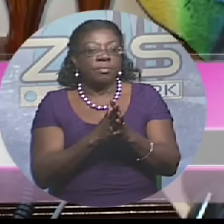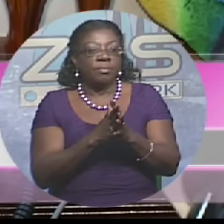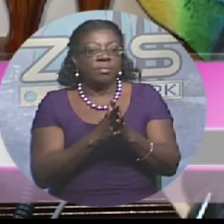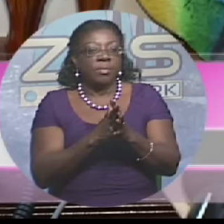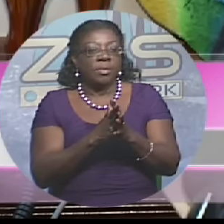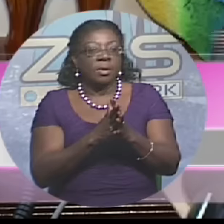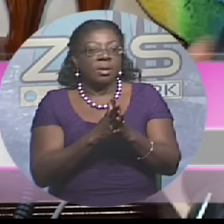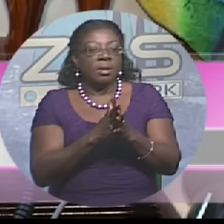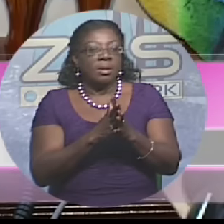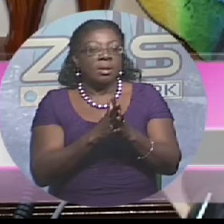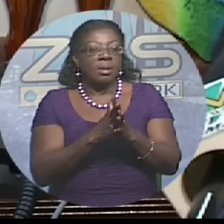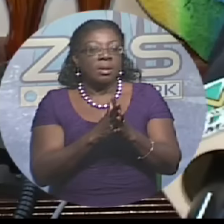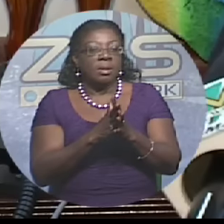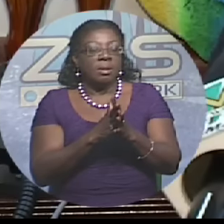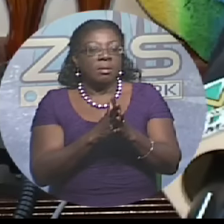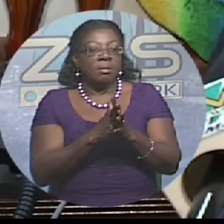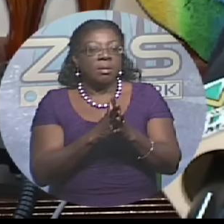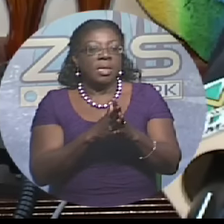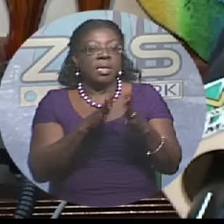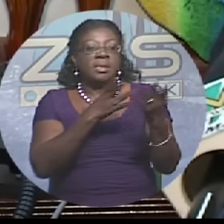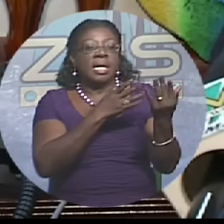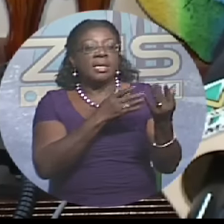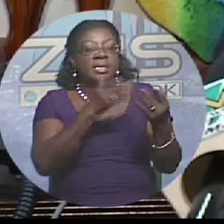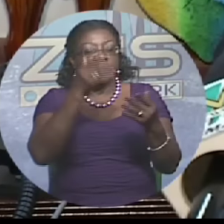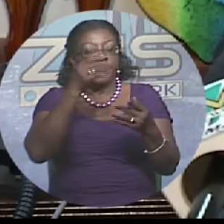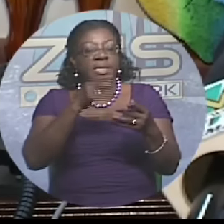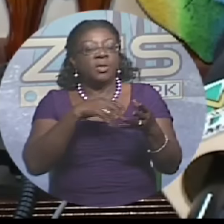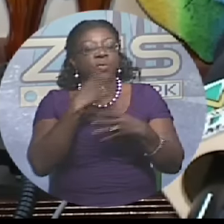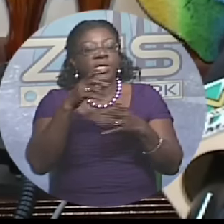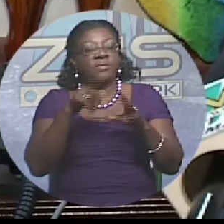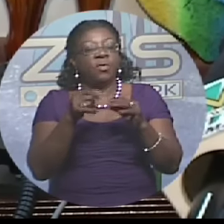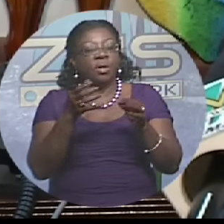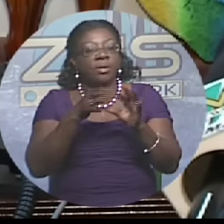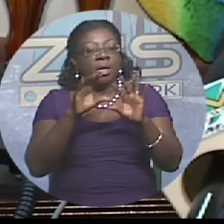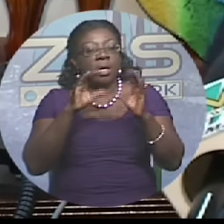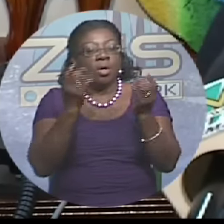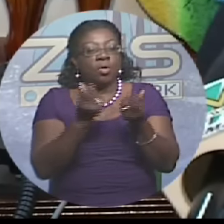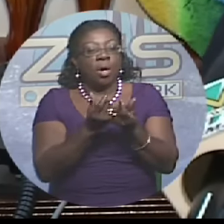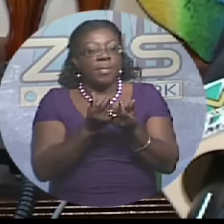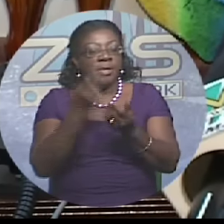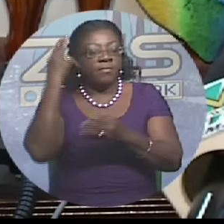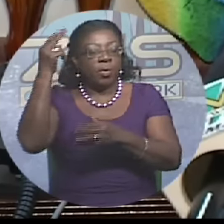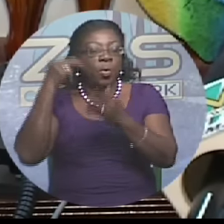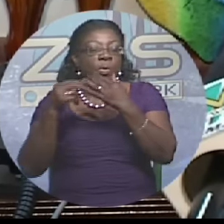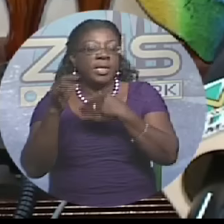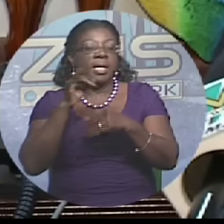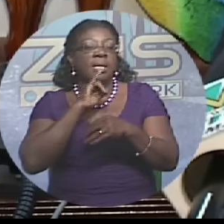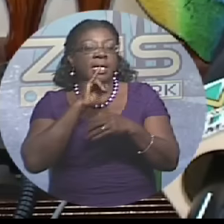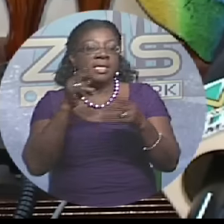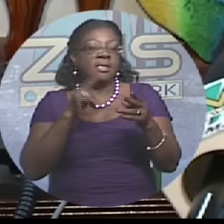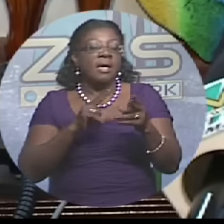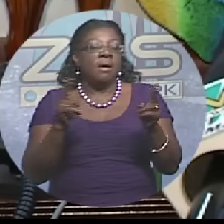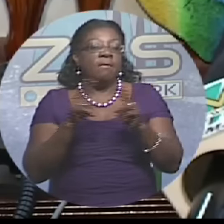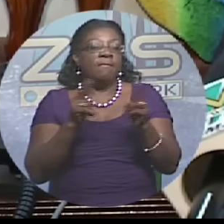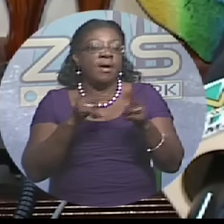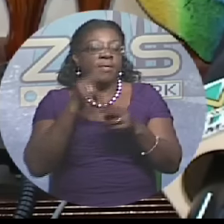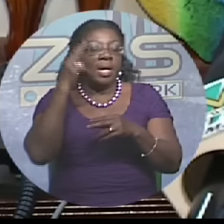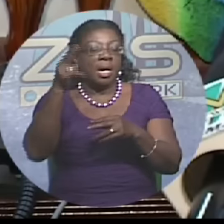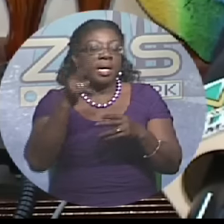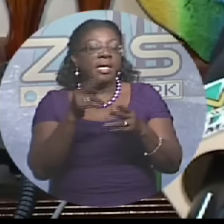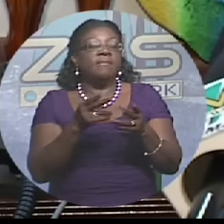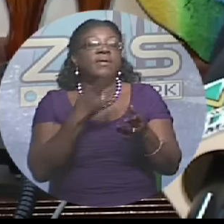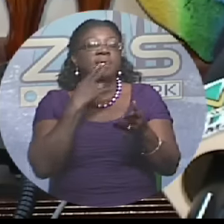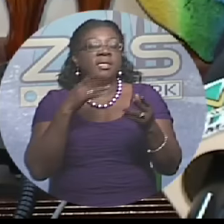for this property is off the charts. So from my standpoint, obviously we believe in it. We're back here, spending some time with the Prime Minister and